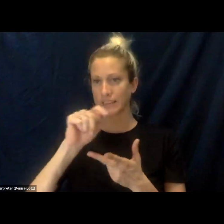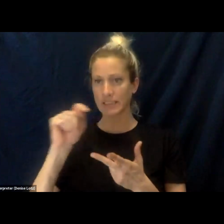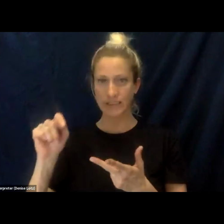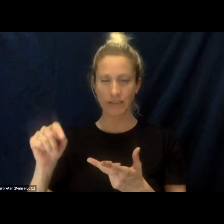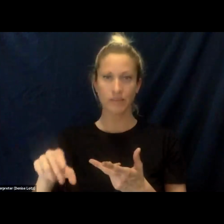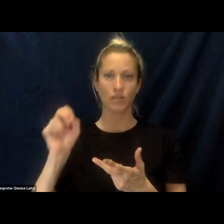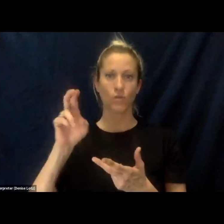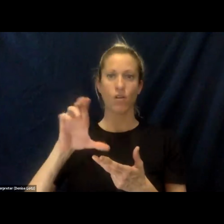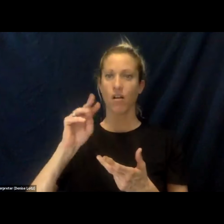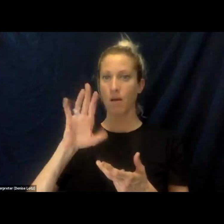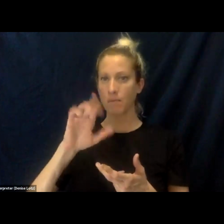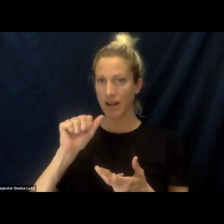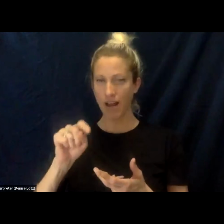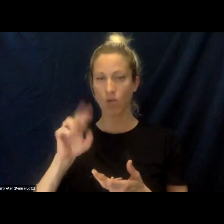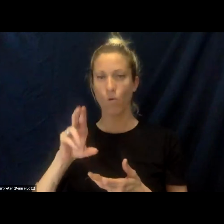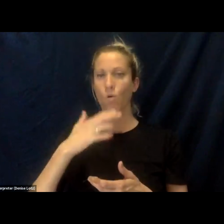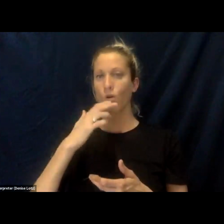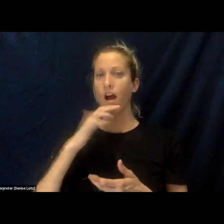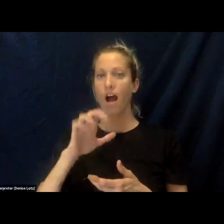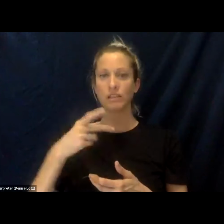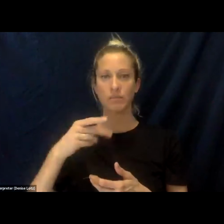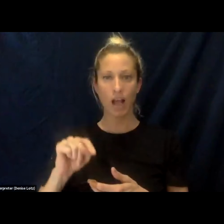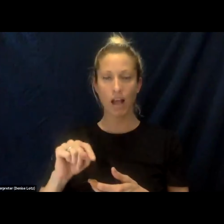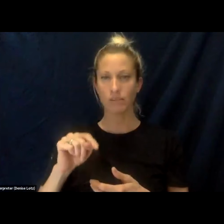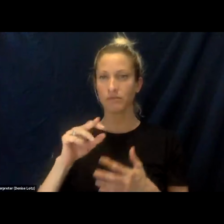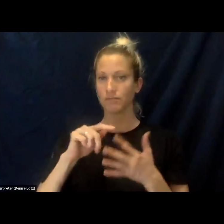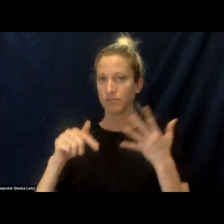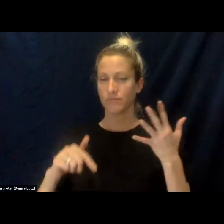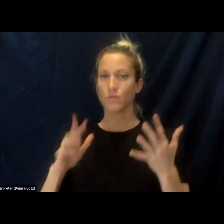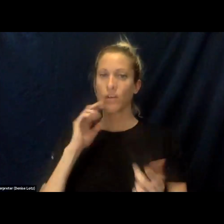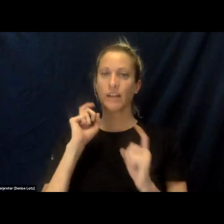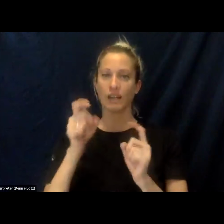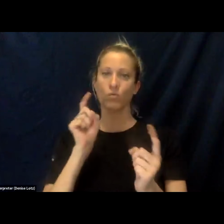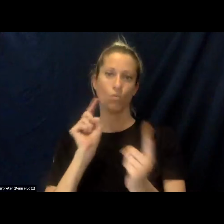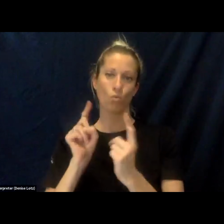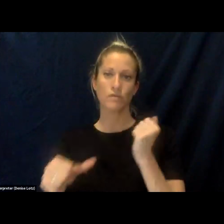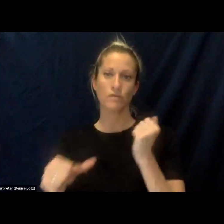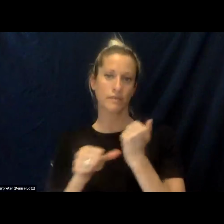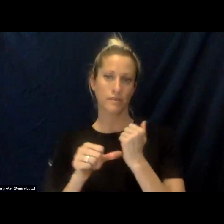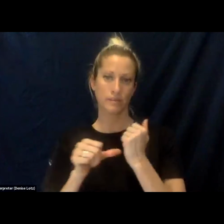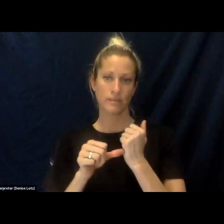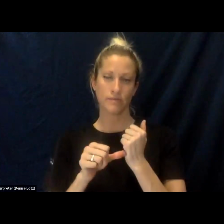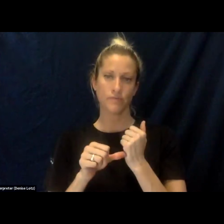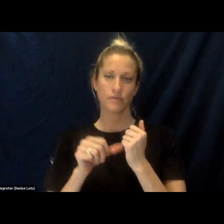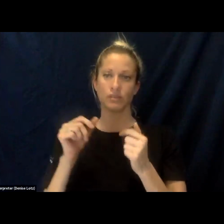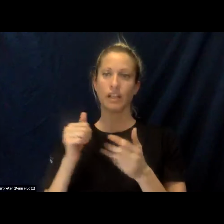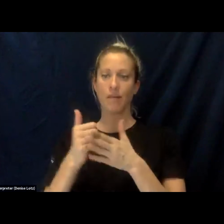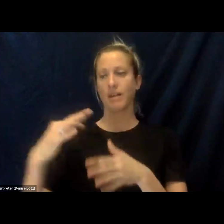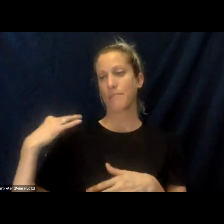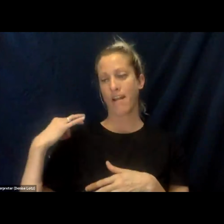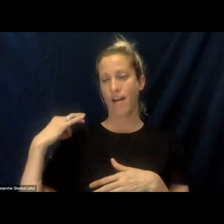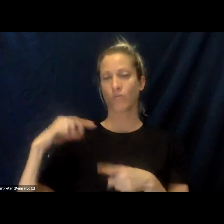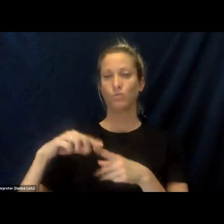or Comcast, or if it's a mobile hotspot. And then we'll actually give them the one-on-one assistance in actually applying and receiving that said